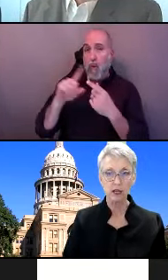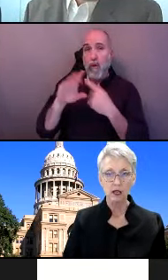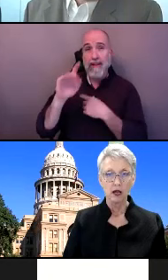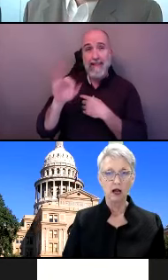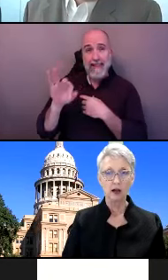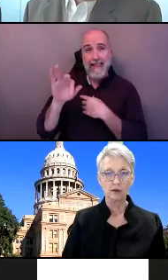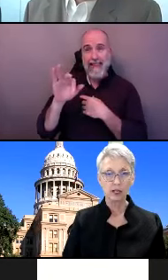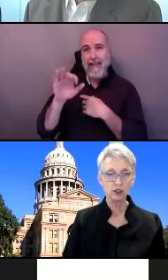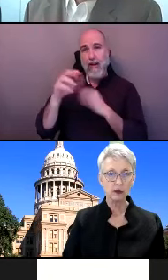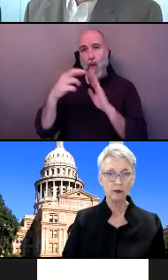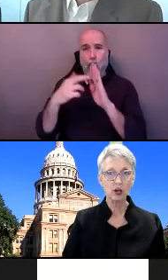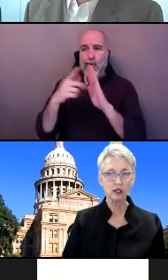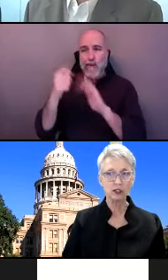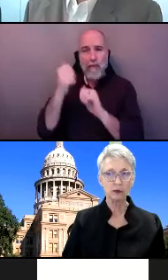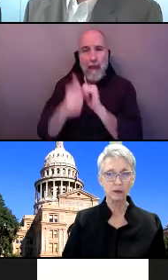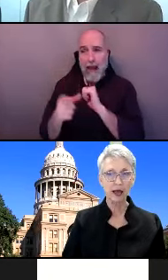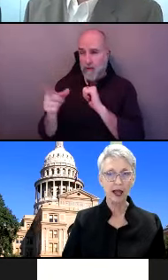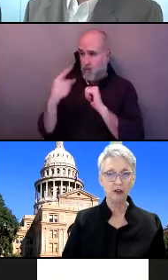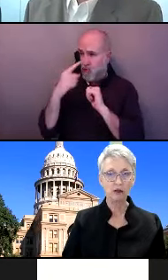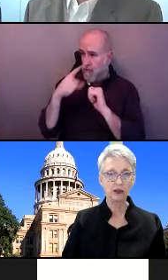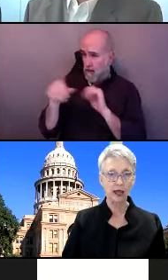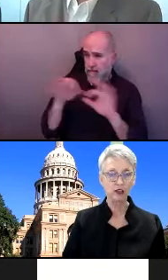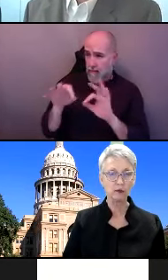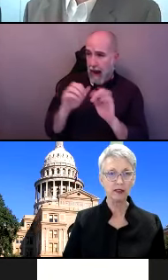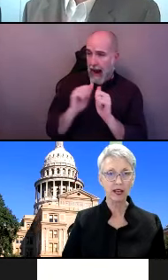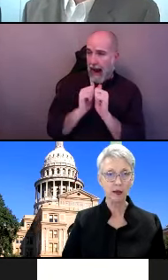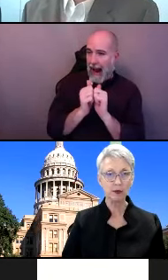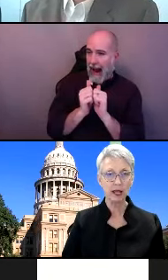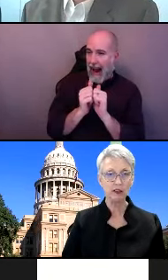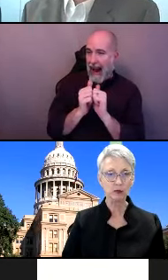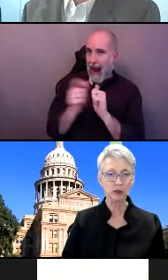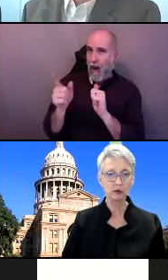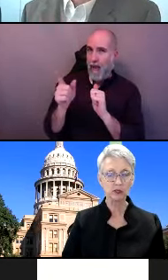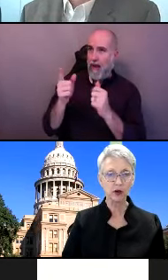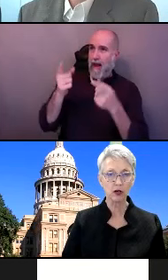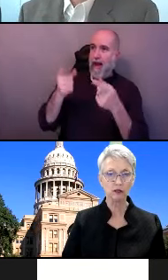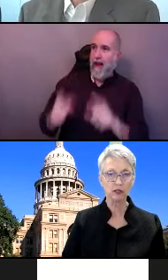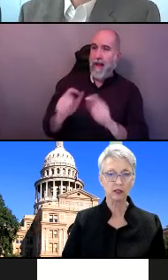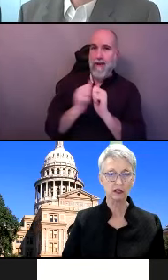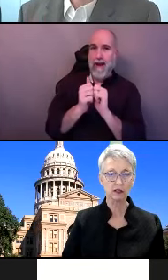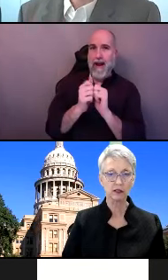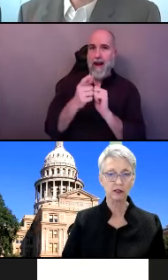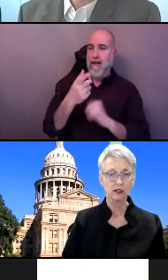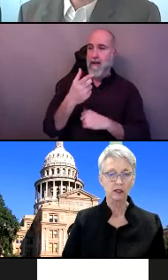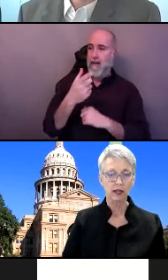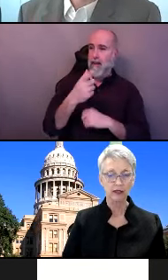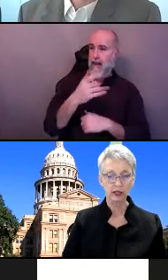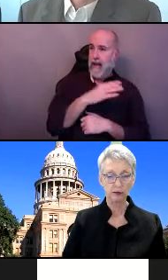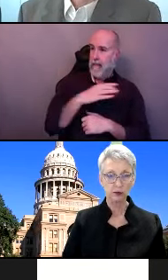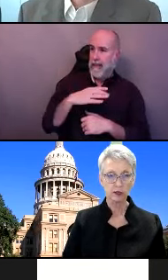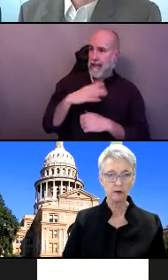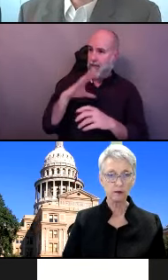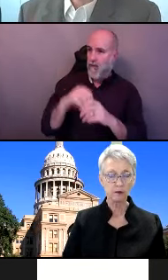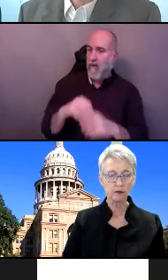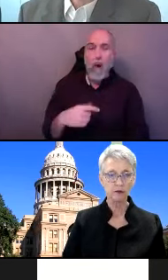passed. Can you maybe talk a little bit about how you made that happen, how the committee was involved? And yeah, I wasn't